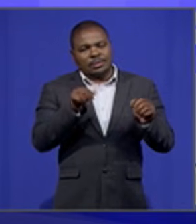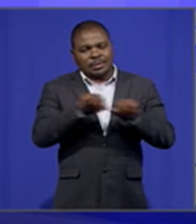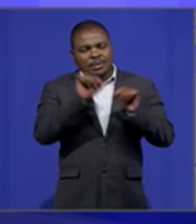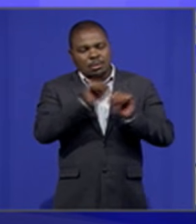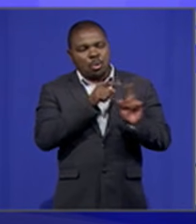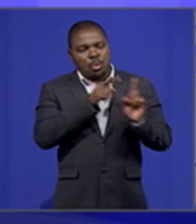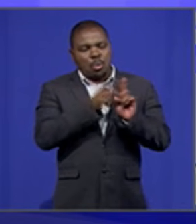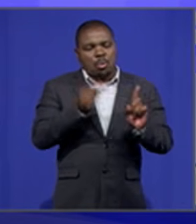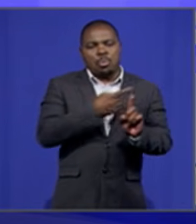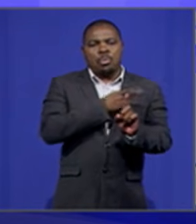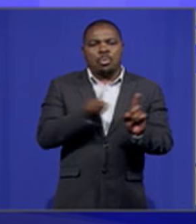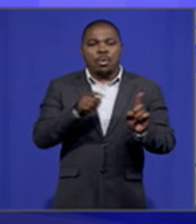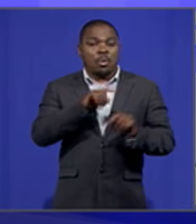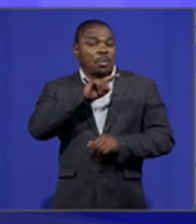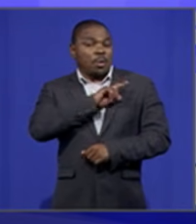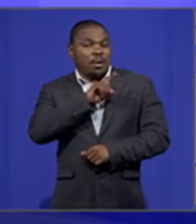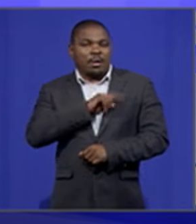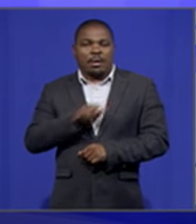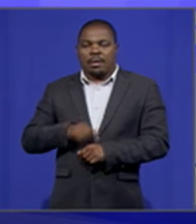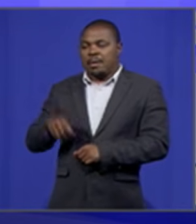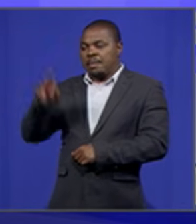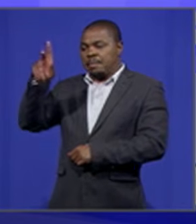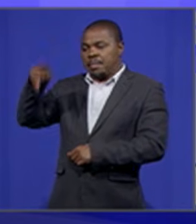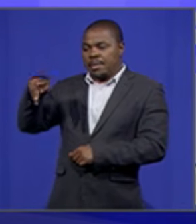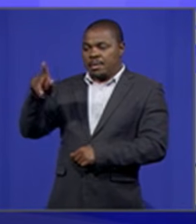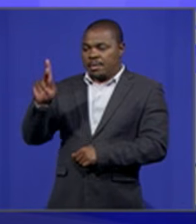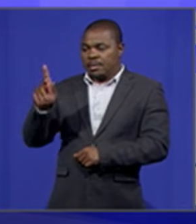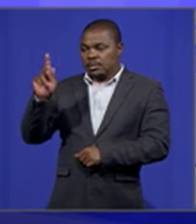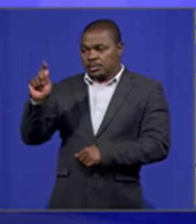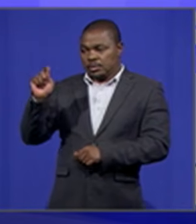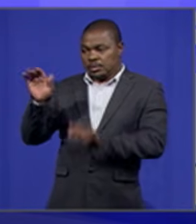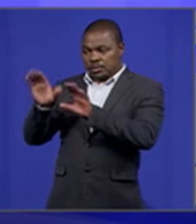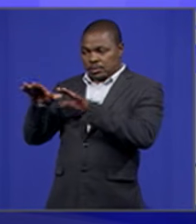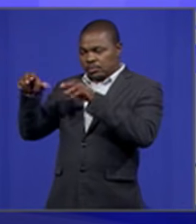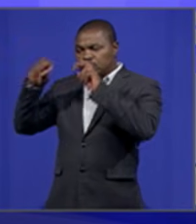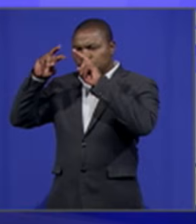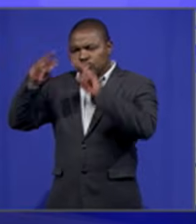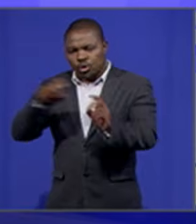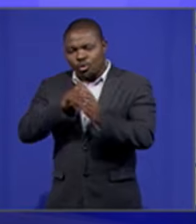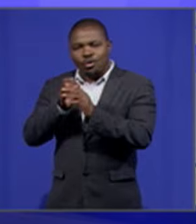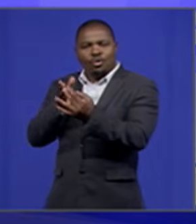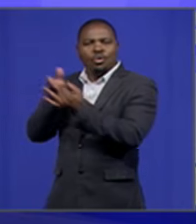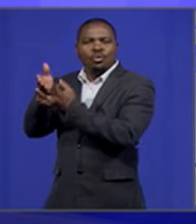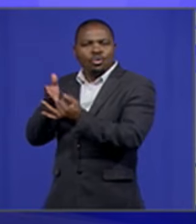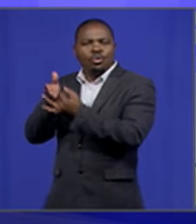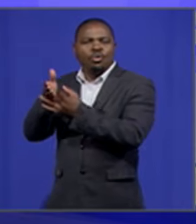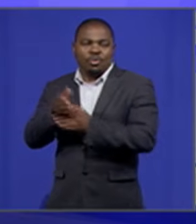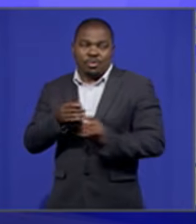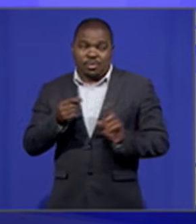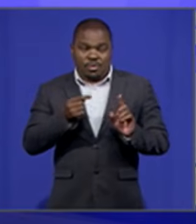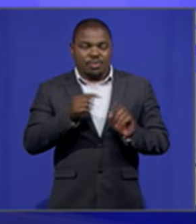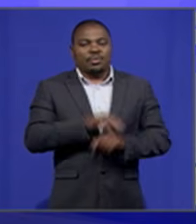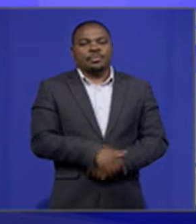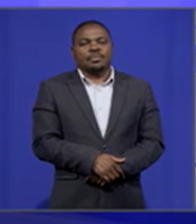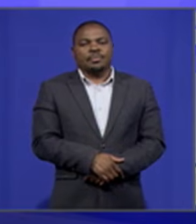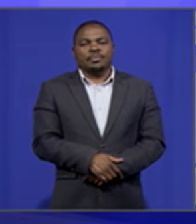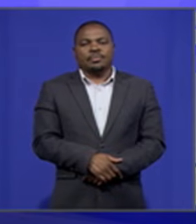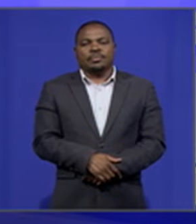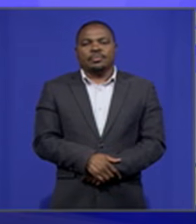ka go šunya-šunya nko dinyakišišong tša sehlopha tšhomo sa maphodisa seo se šetšanego le dipolao tša sepolotiki.